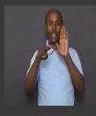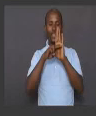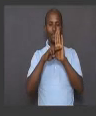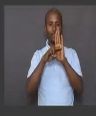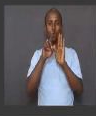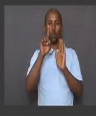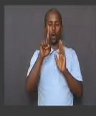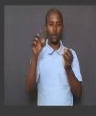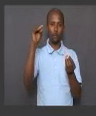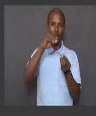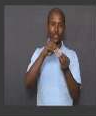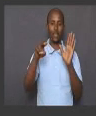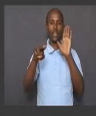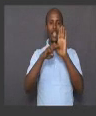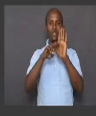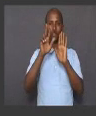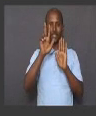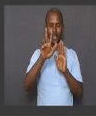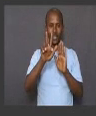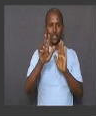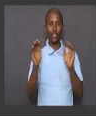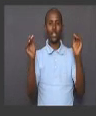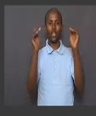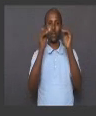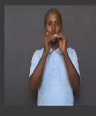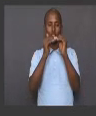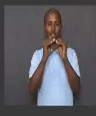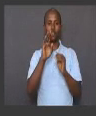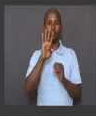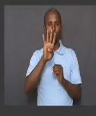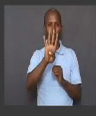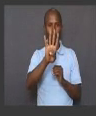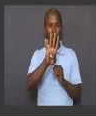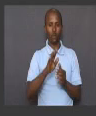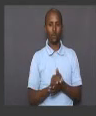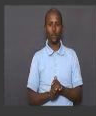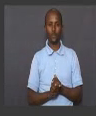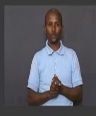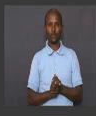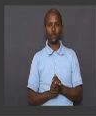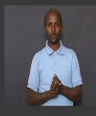Negative 1 plus negative 3 is negative 4.